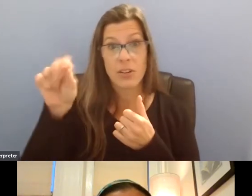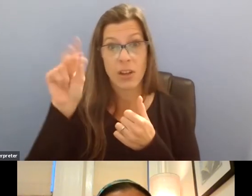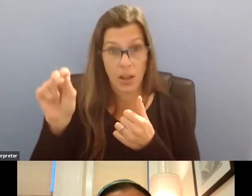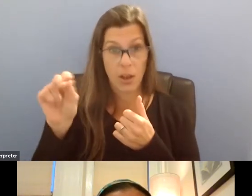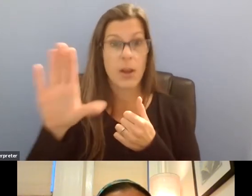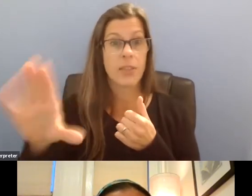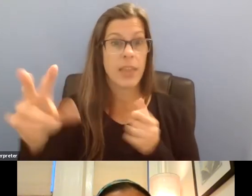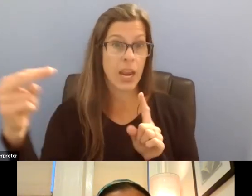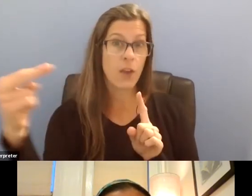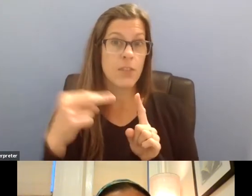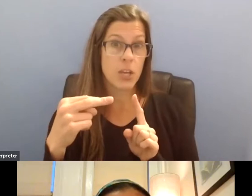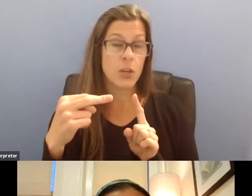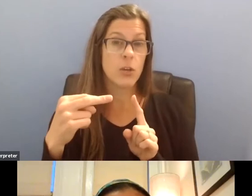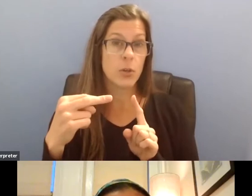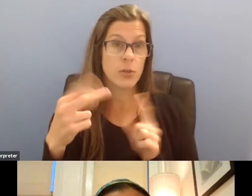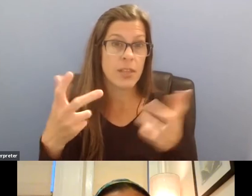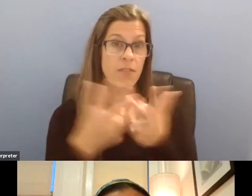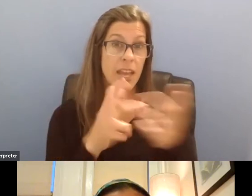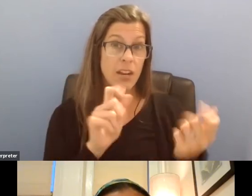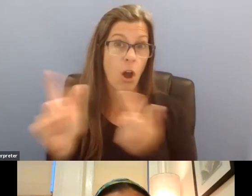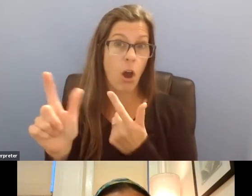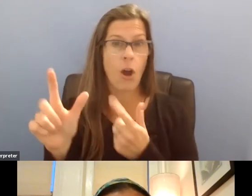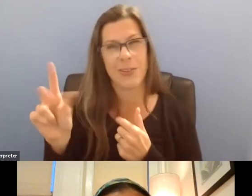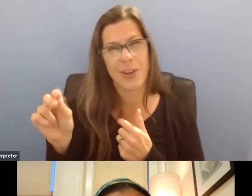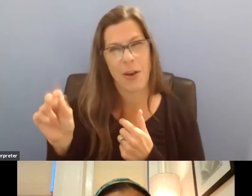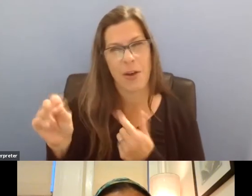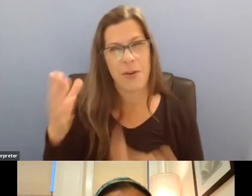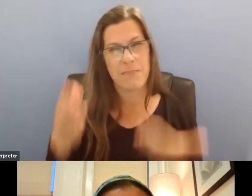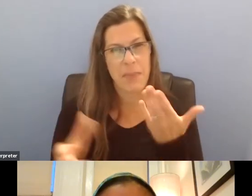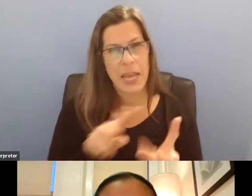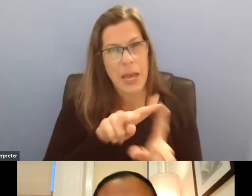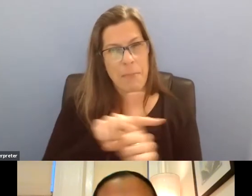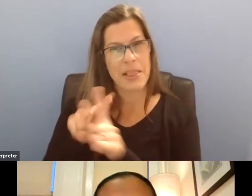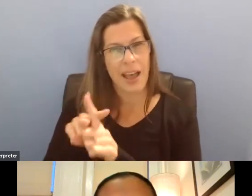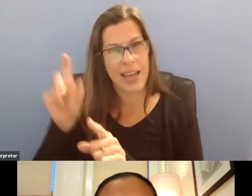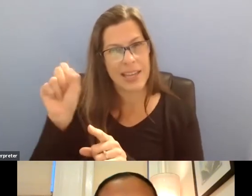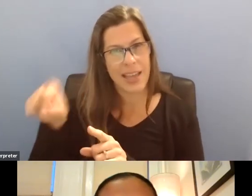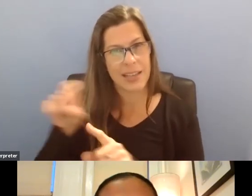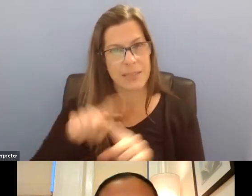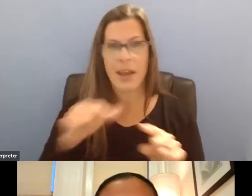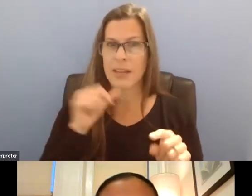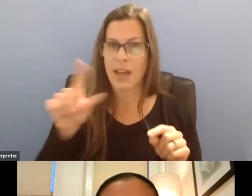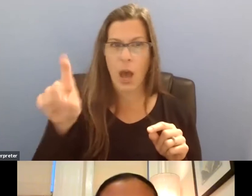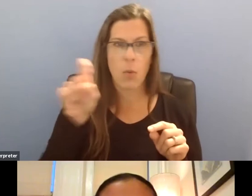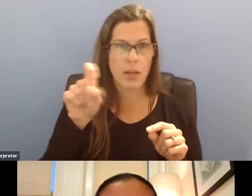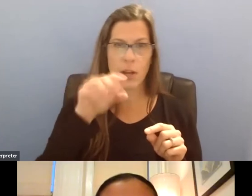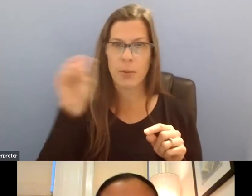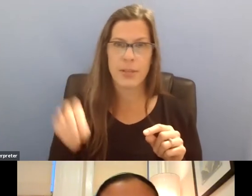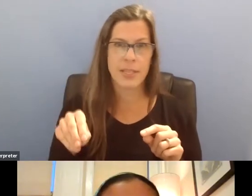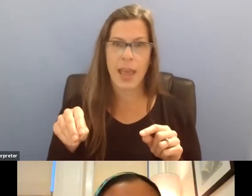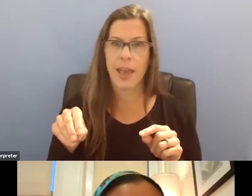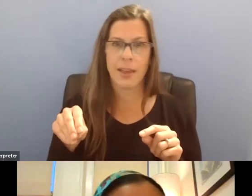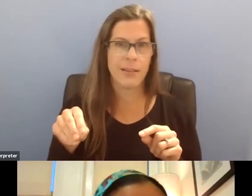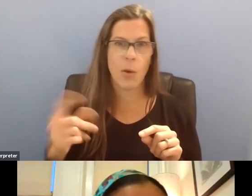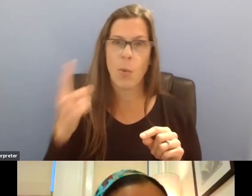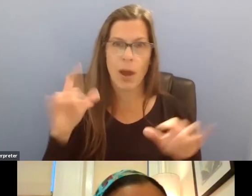are only those persons' individual views, although some of it may apply more broadly, but it's just one person's. Yeah,